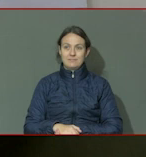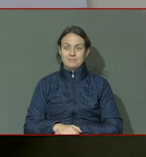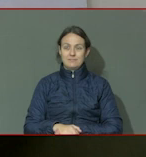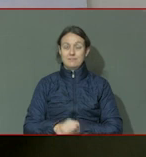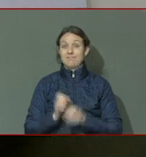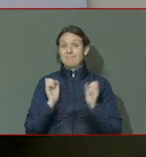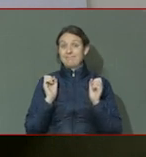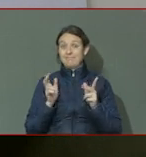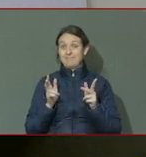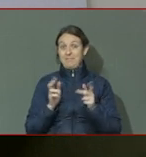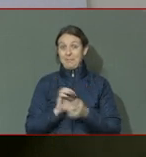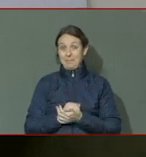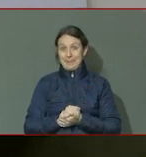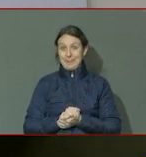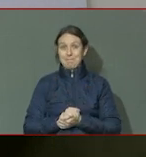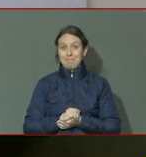Okay.